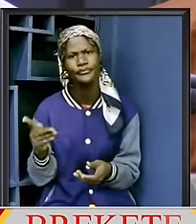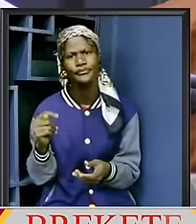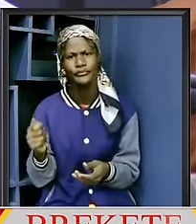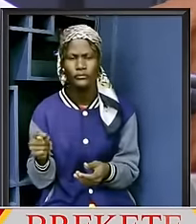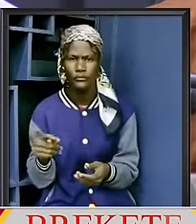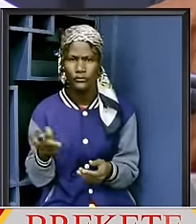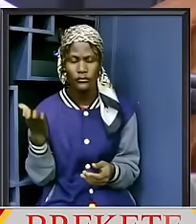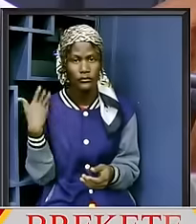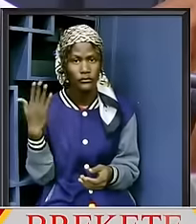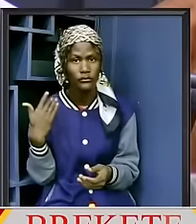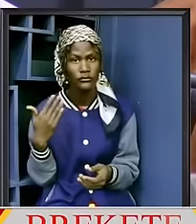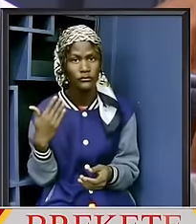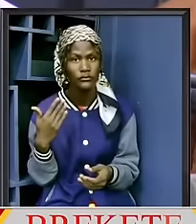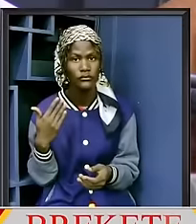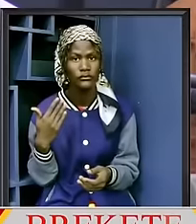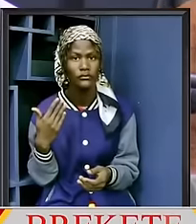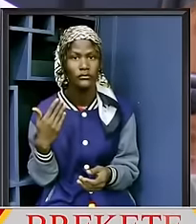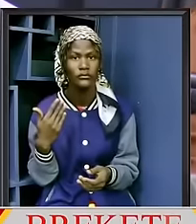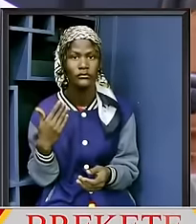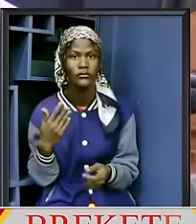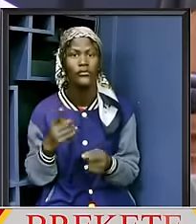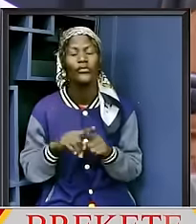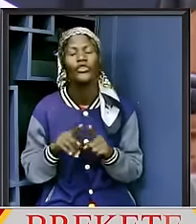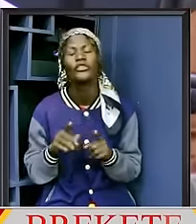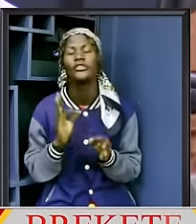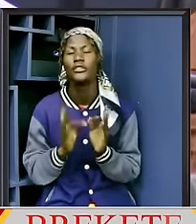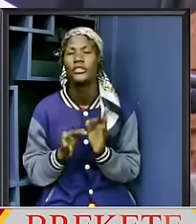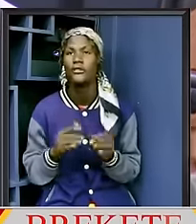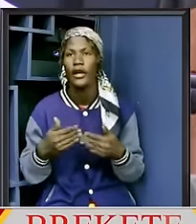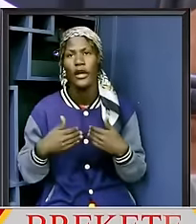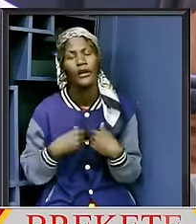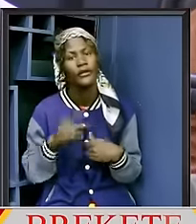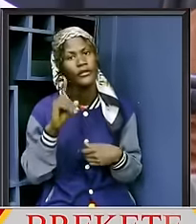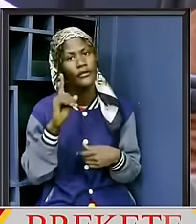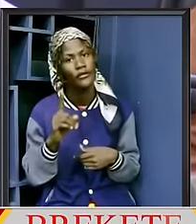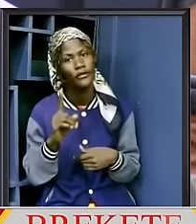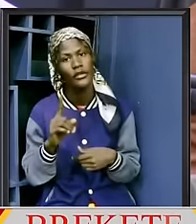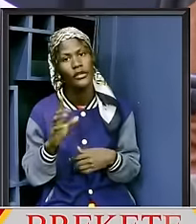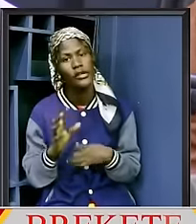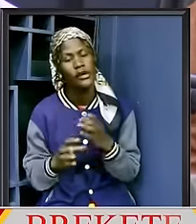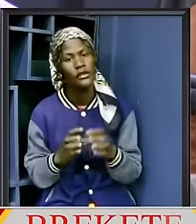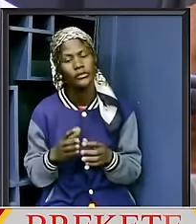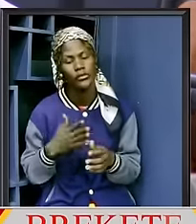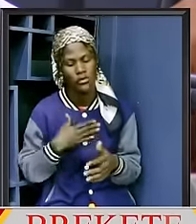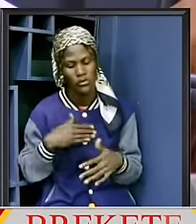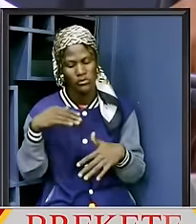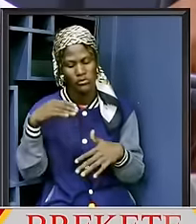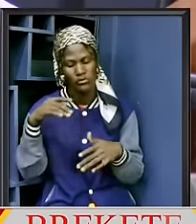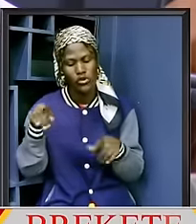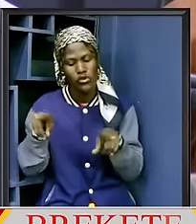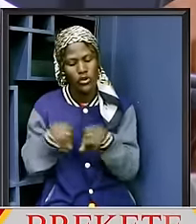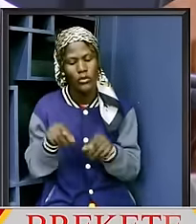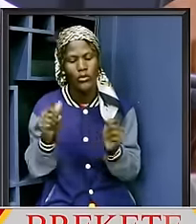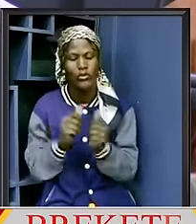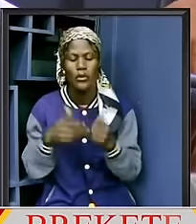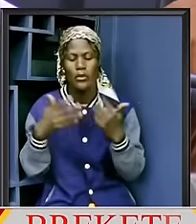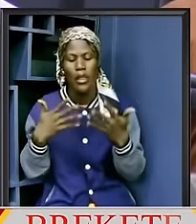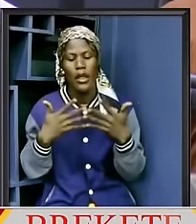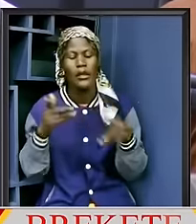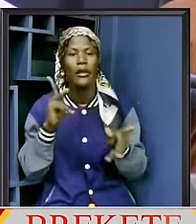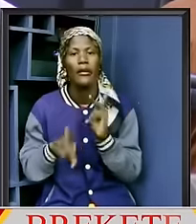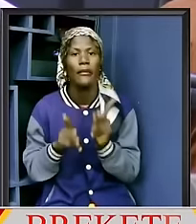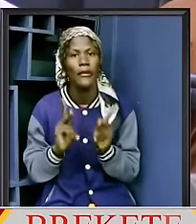Utako and Jabi. But I know that once I have this first customer, they will introduce more people to me. So I started with